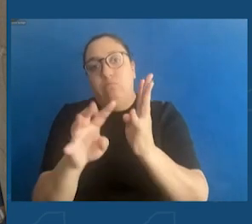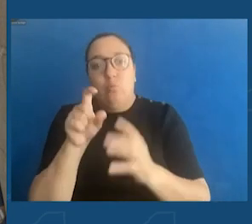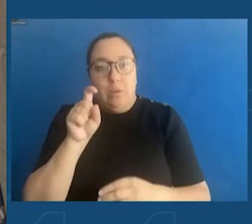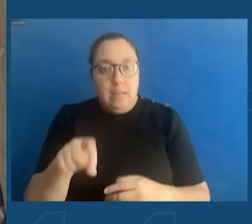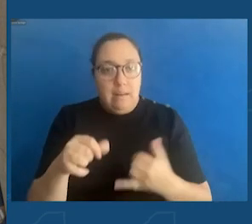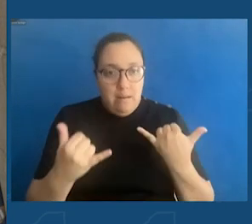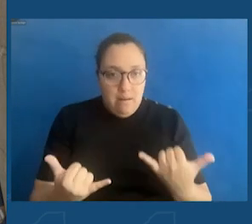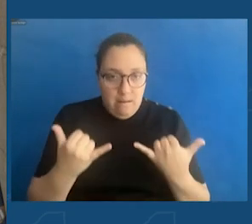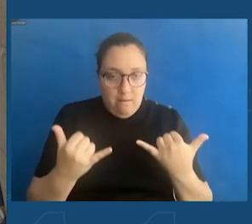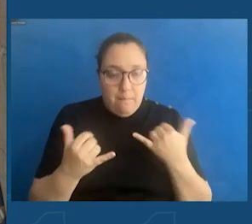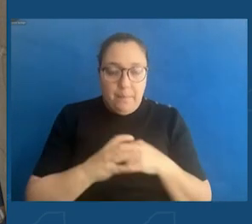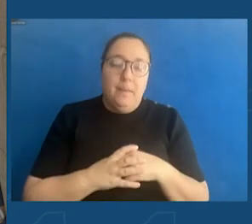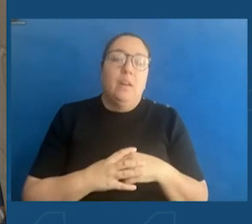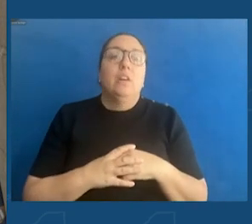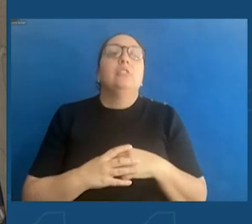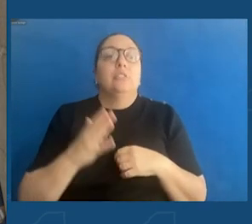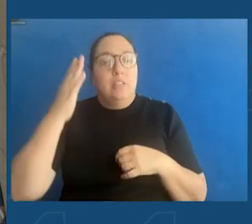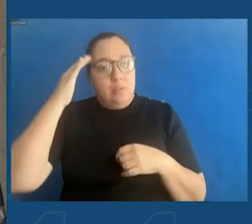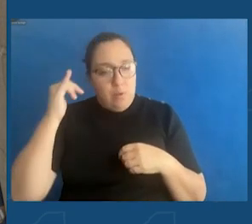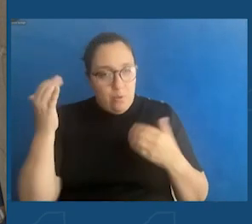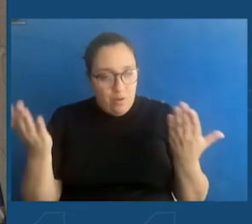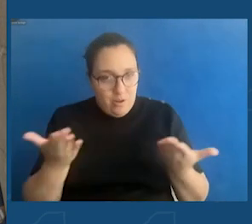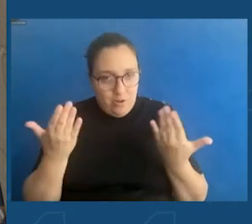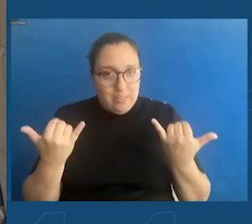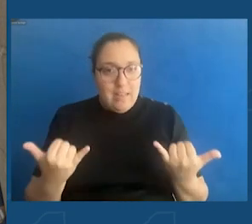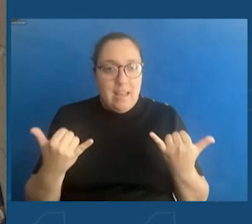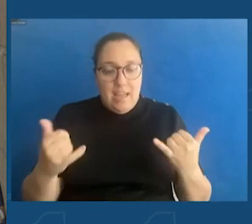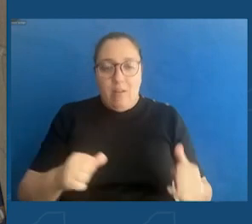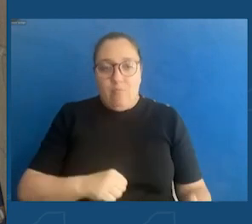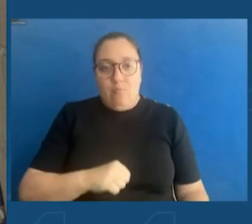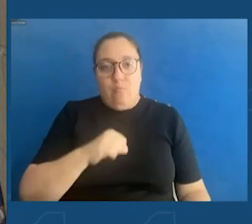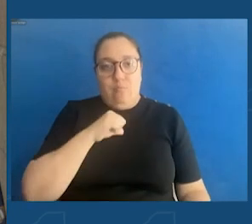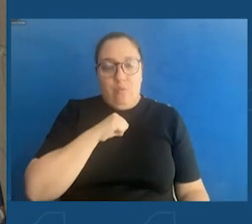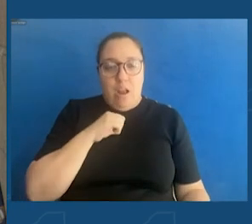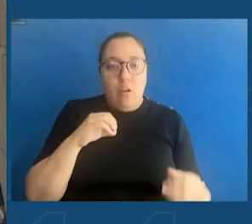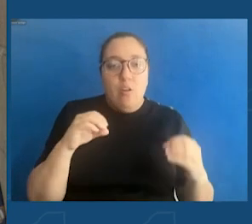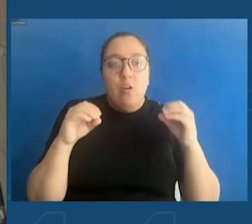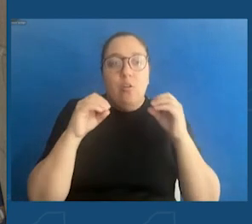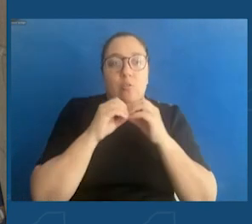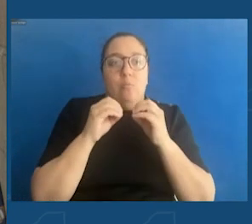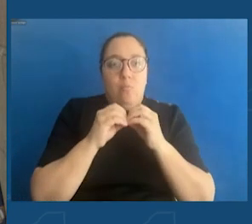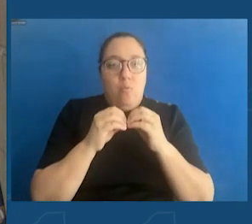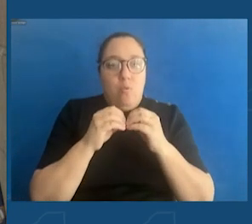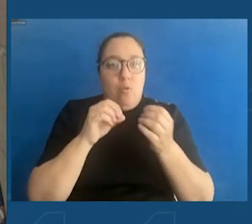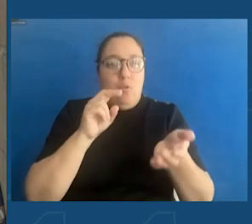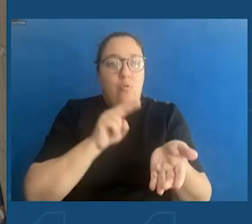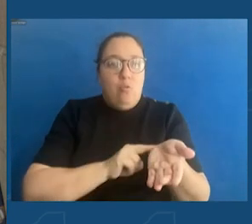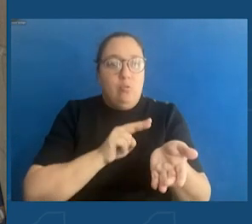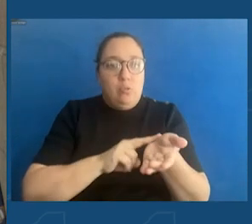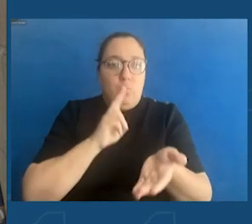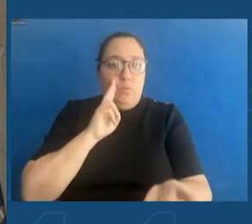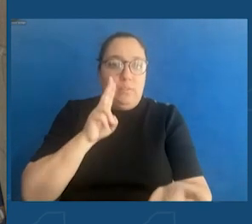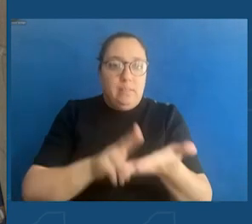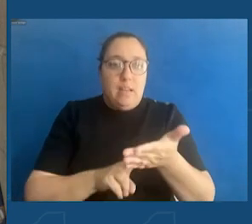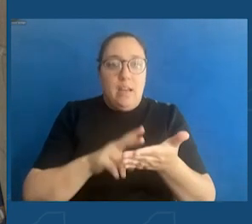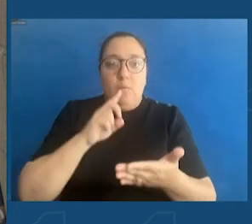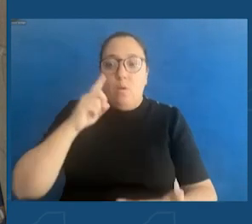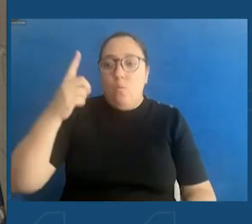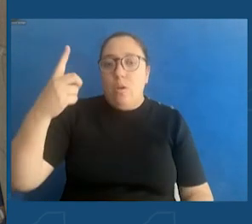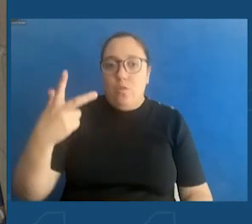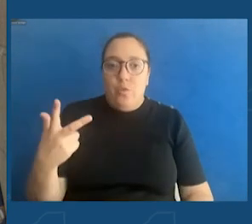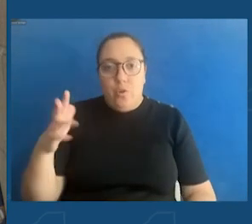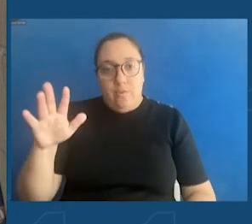today. I'm proud to sign a bill into law that will permit nursing professionals to complete at least up to one-third of their